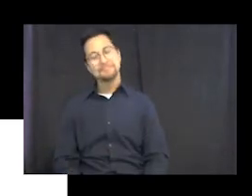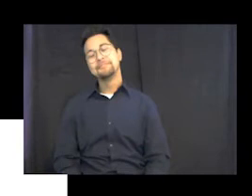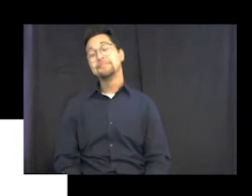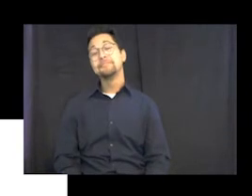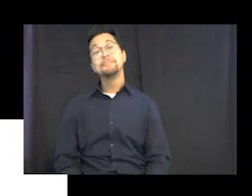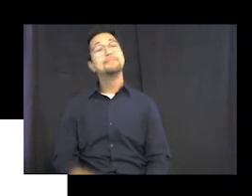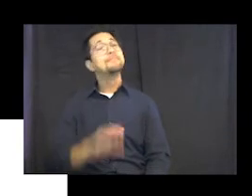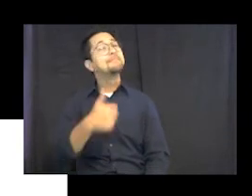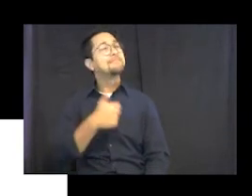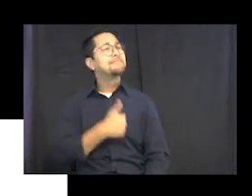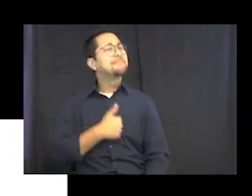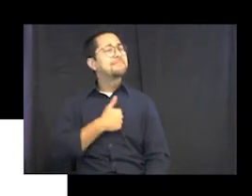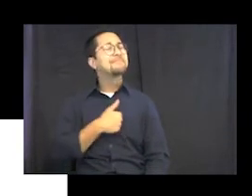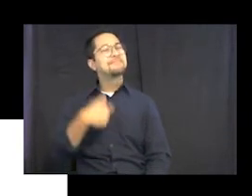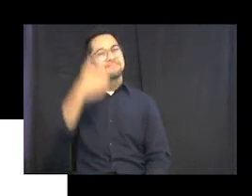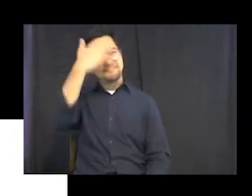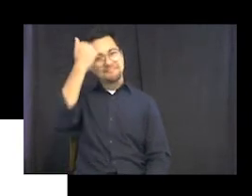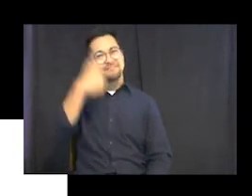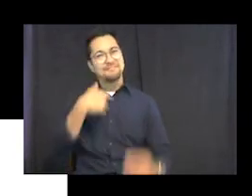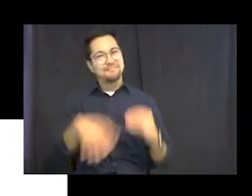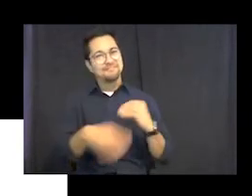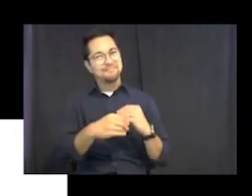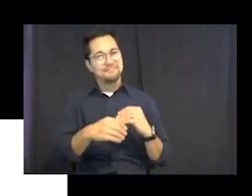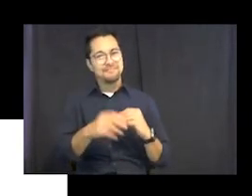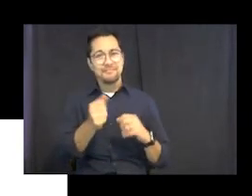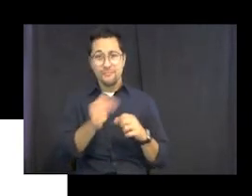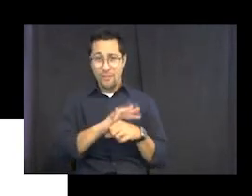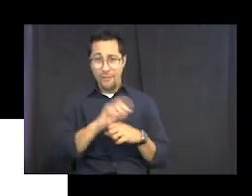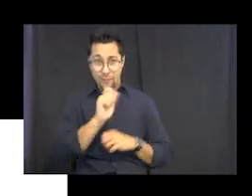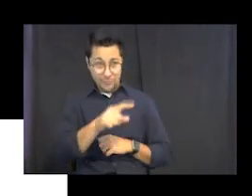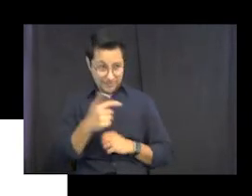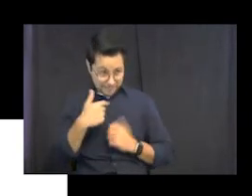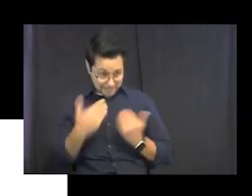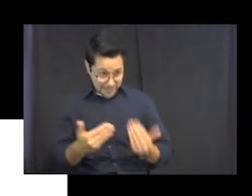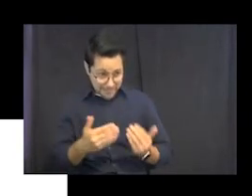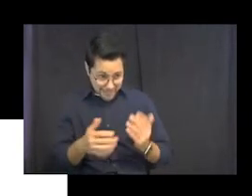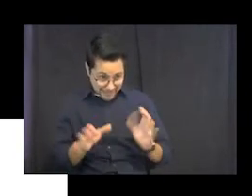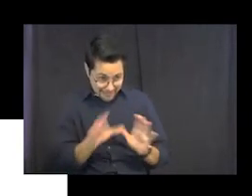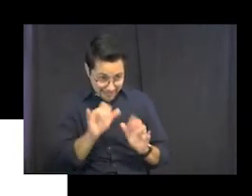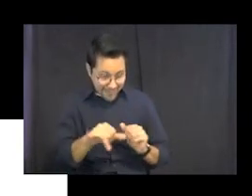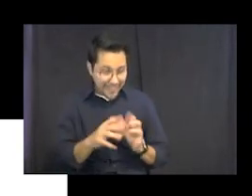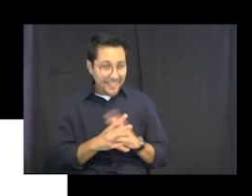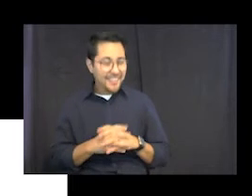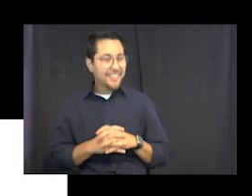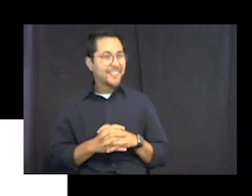And oh, I'm sorry, I forgot to add in my COVID question. Did you want me to go ahead and do that now?